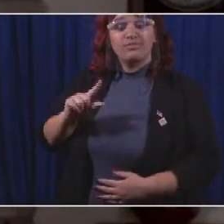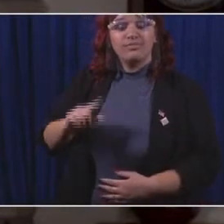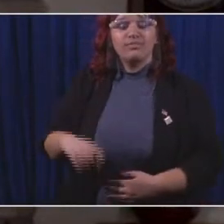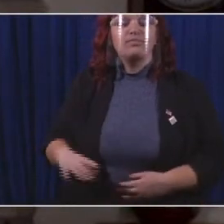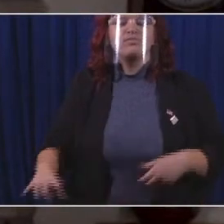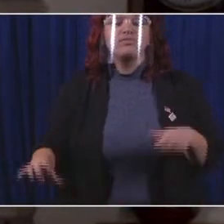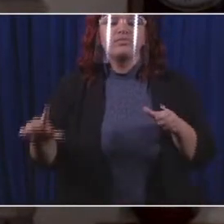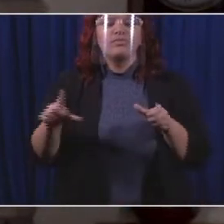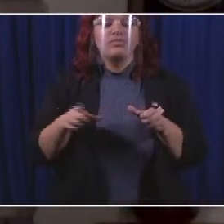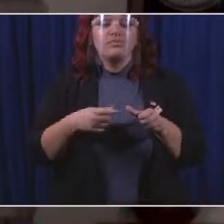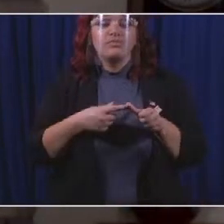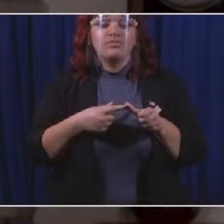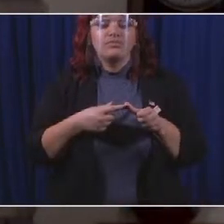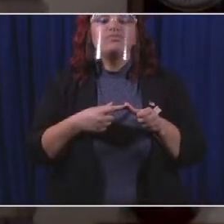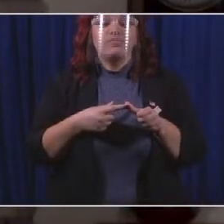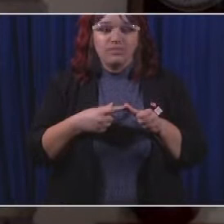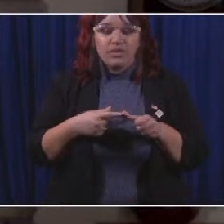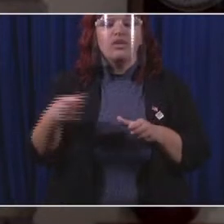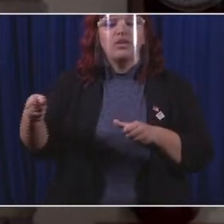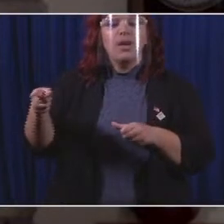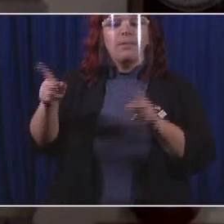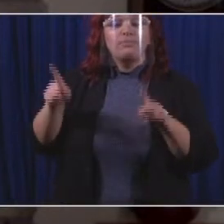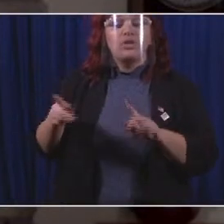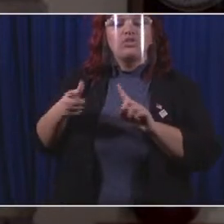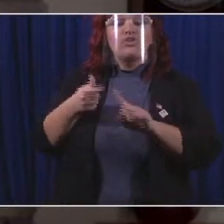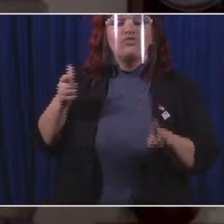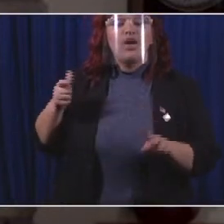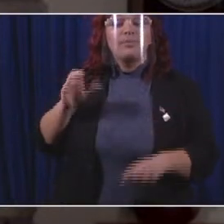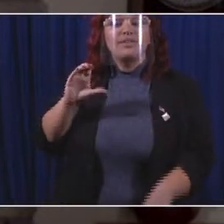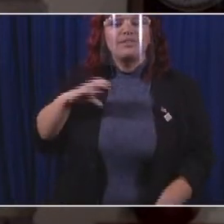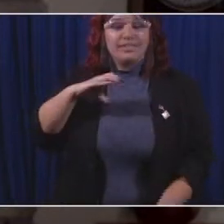from Amanda Van Allen at WEWS in Cleveland.